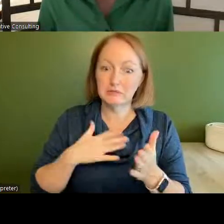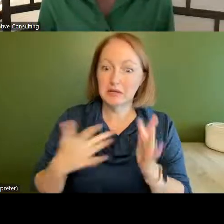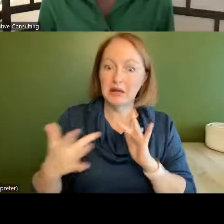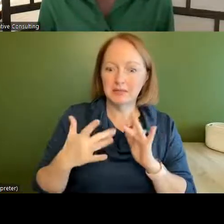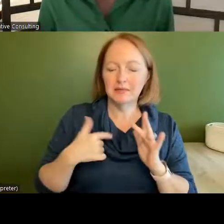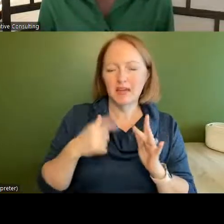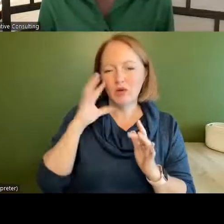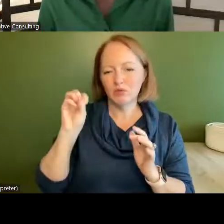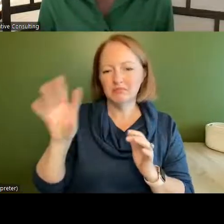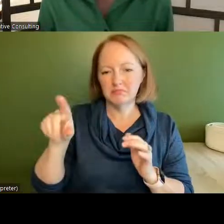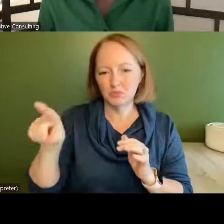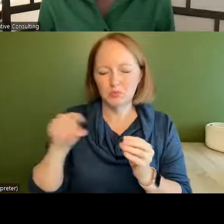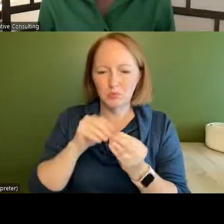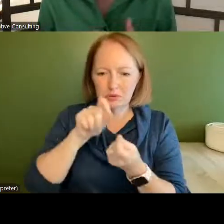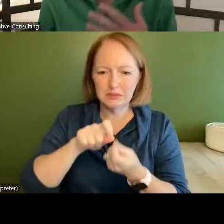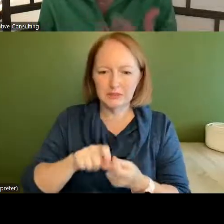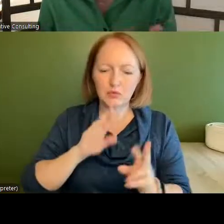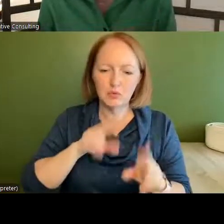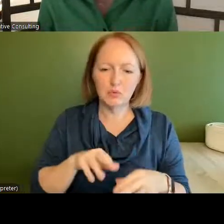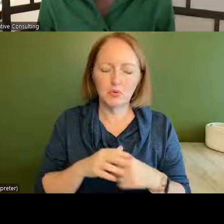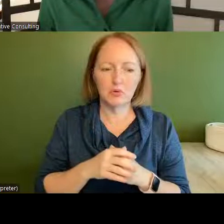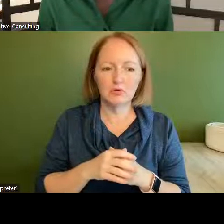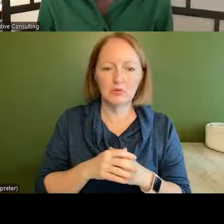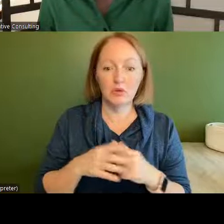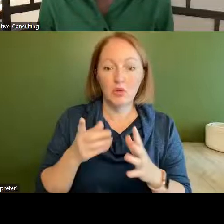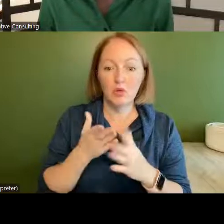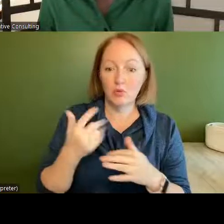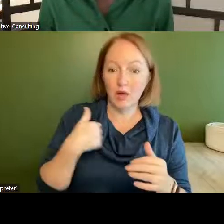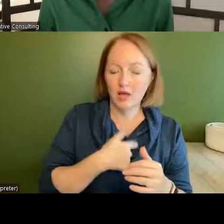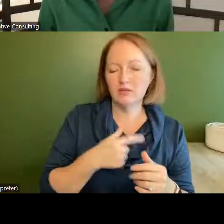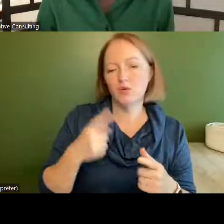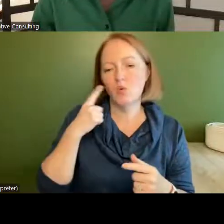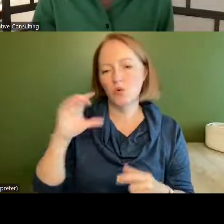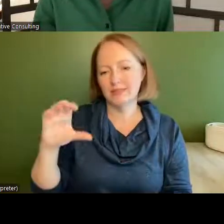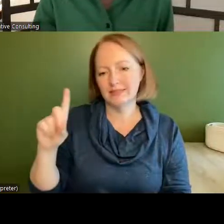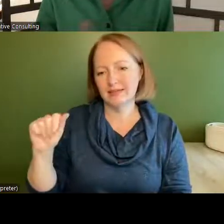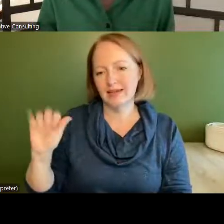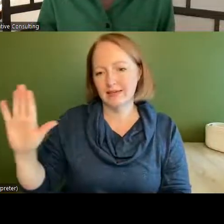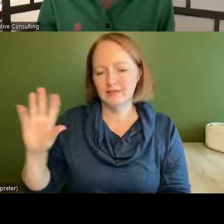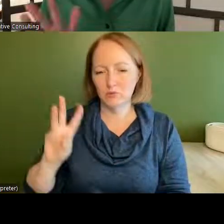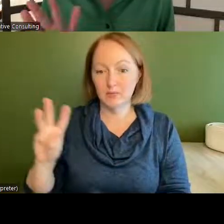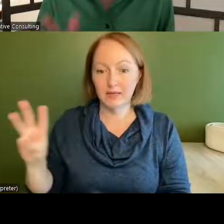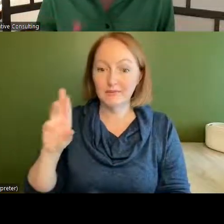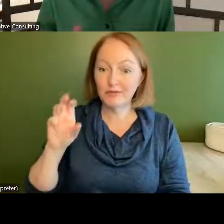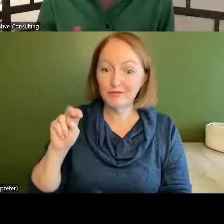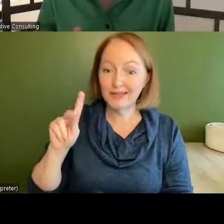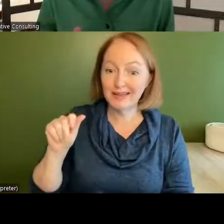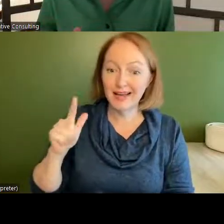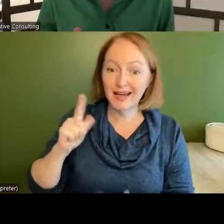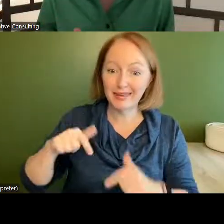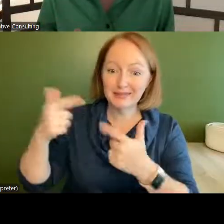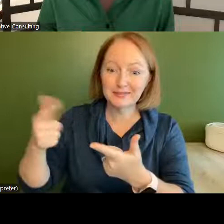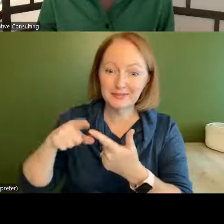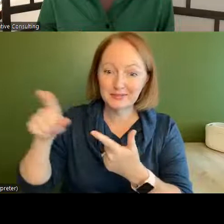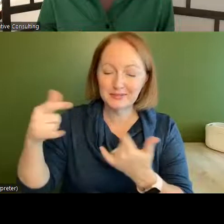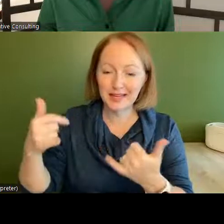sure we get you those reports either via us or via CDA's website. And Renita, I think I'm turning it back to